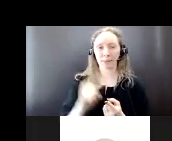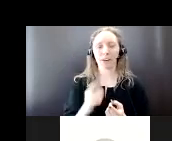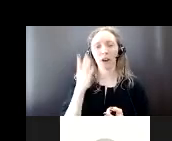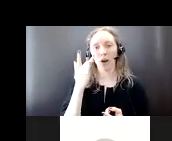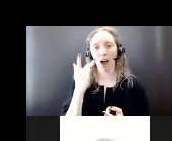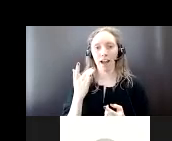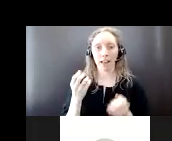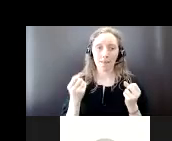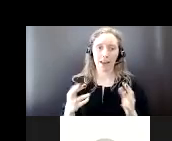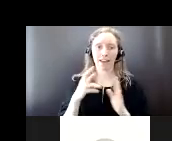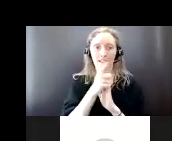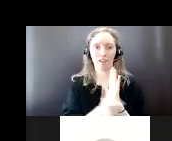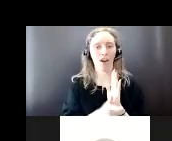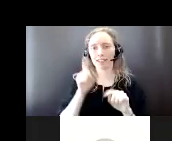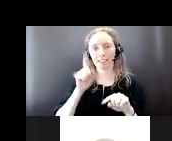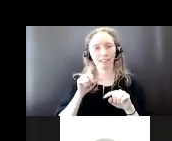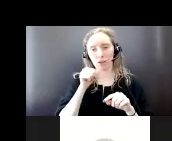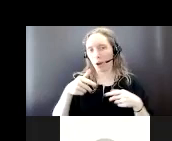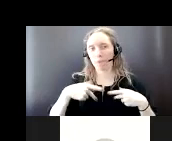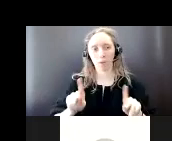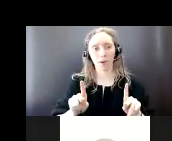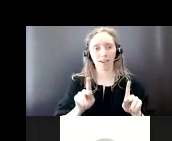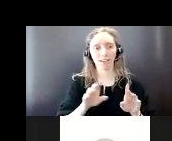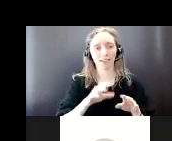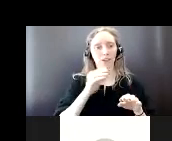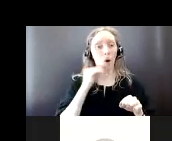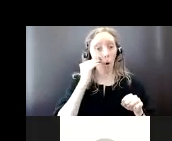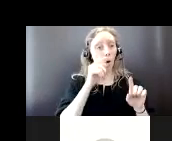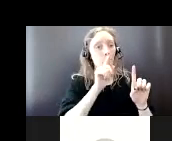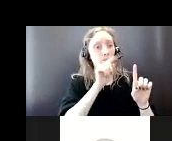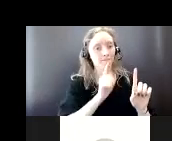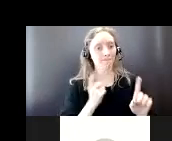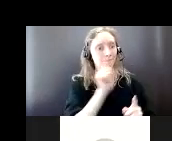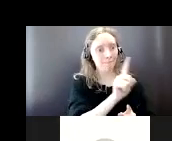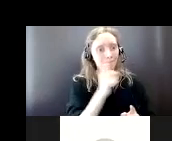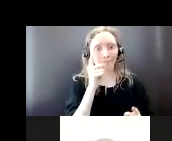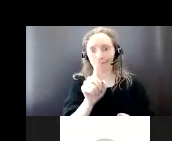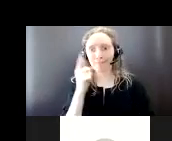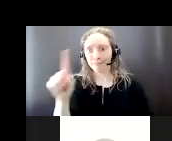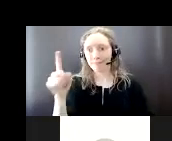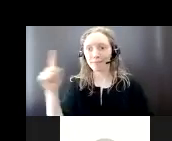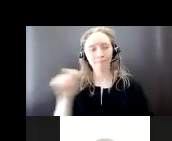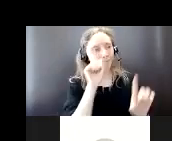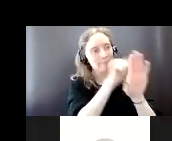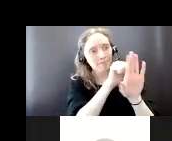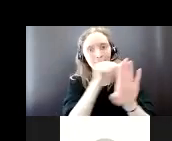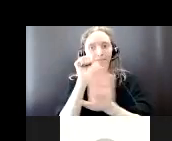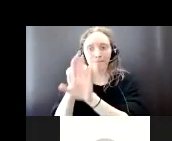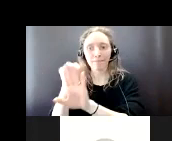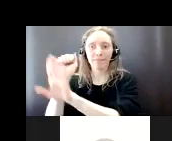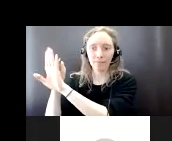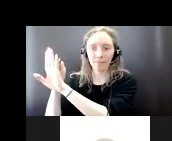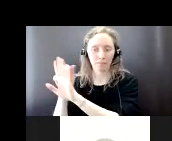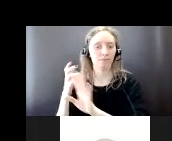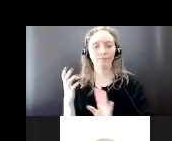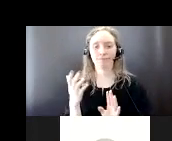what a lot of fraudsters are doing now with the old ductwork scam is that they'll call and then set up an appointment and